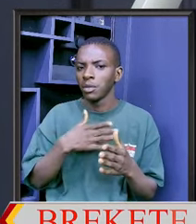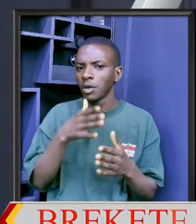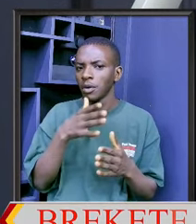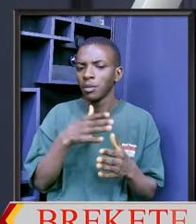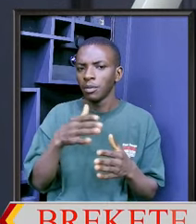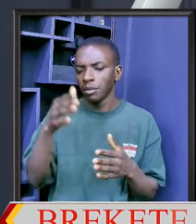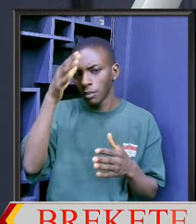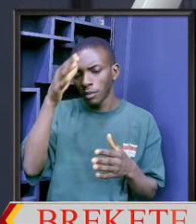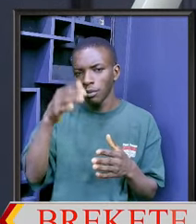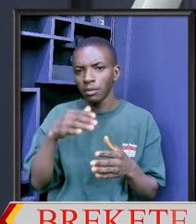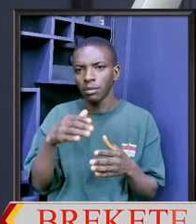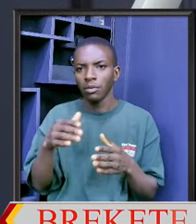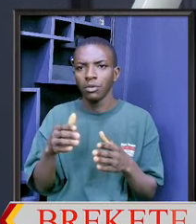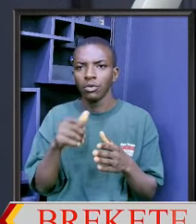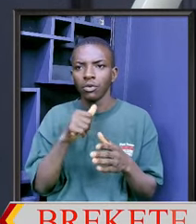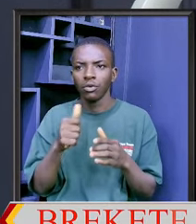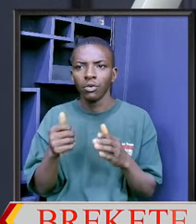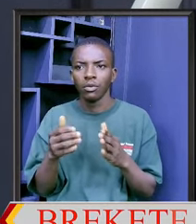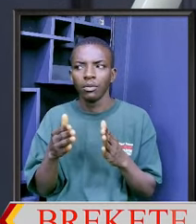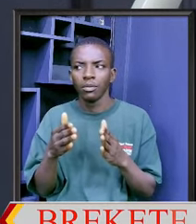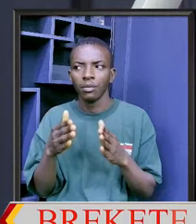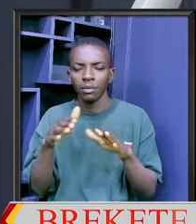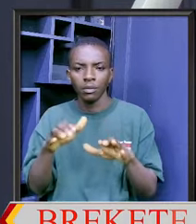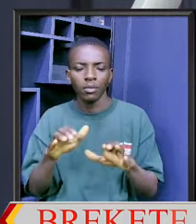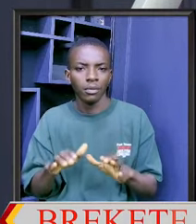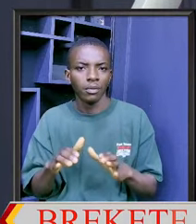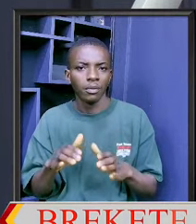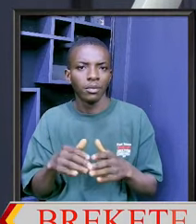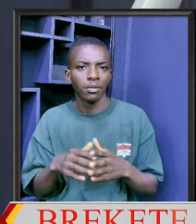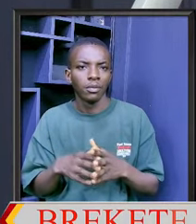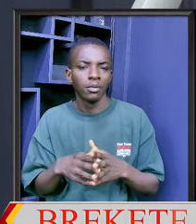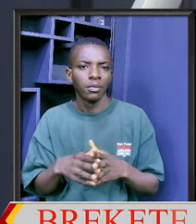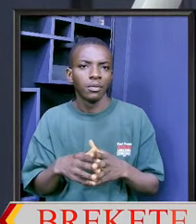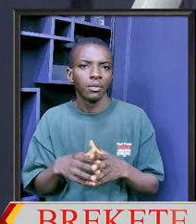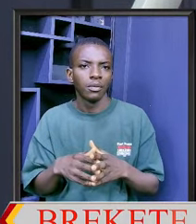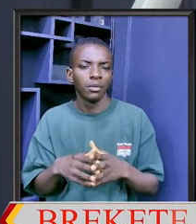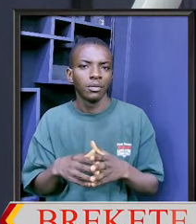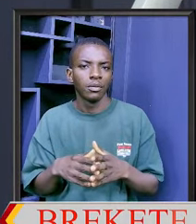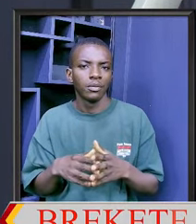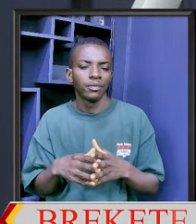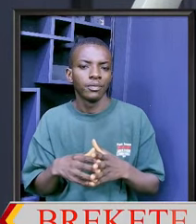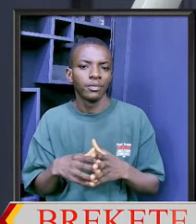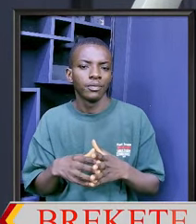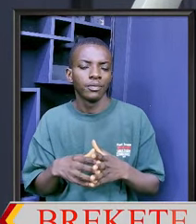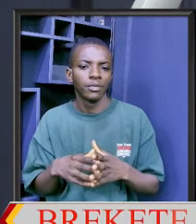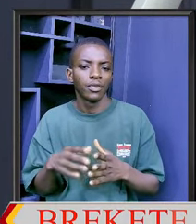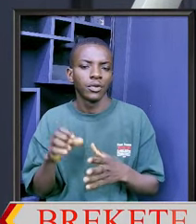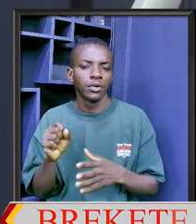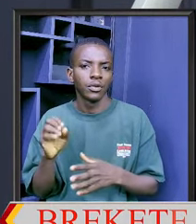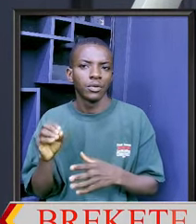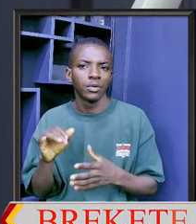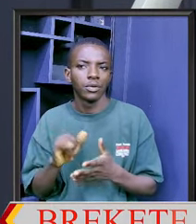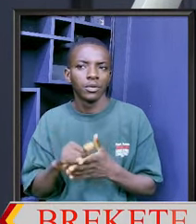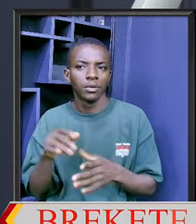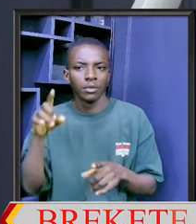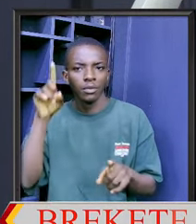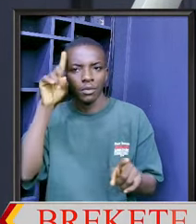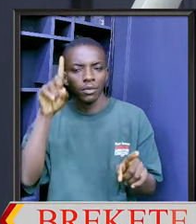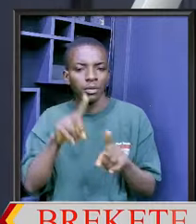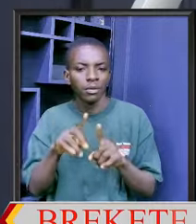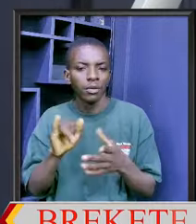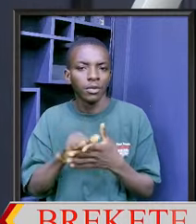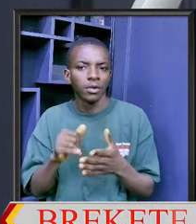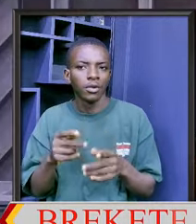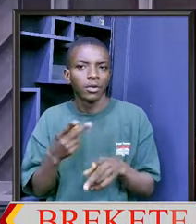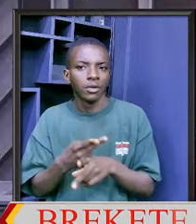my father. We do not bury my grandmother. We do not bury my stepmother. So, and that my brother is the